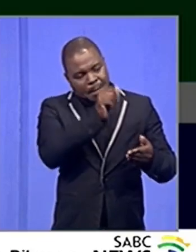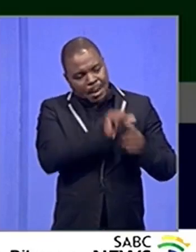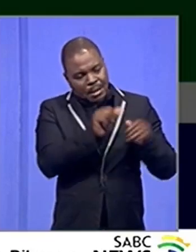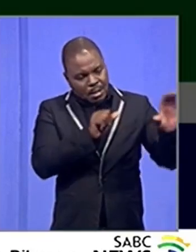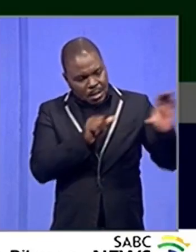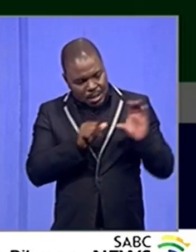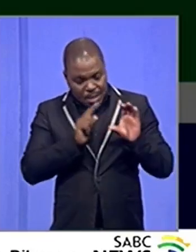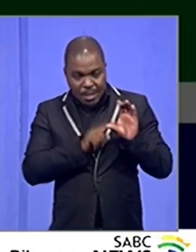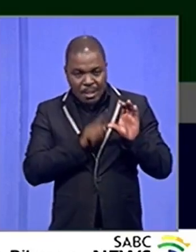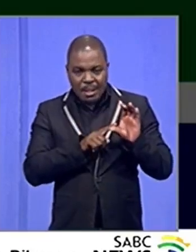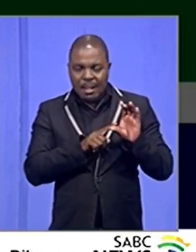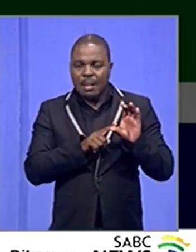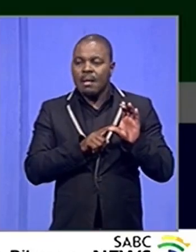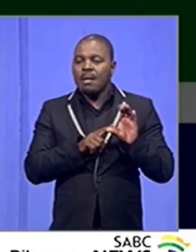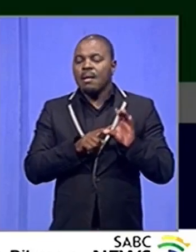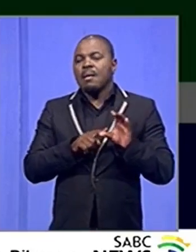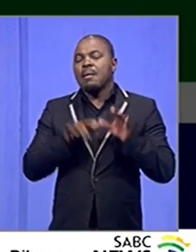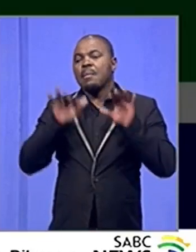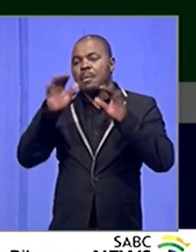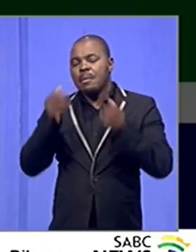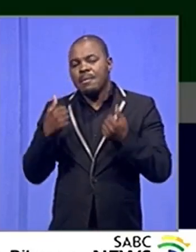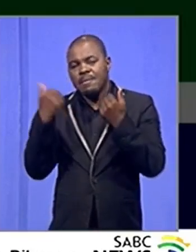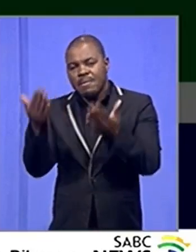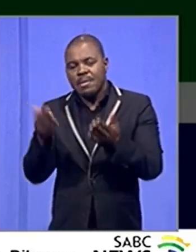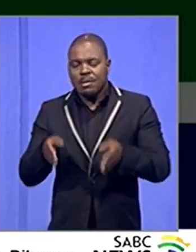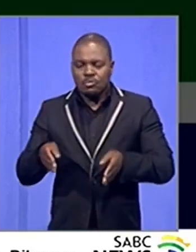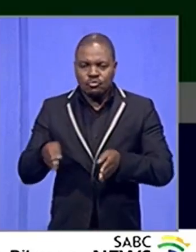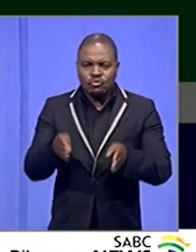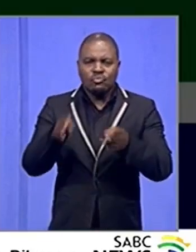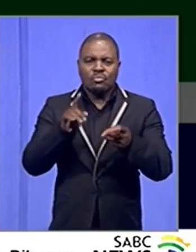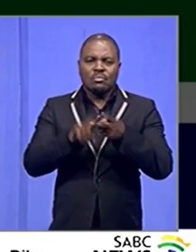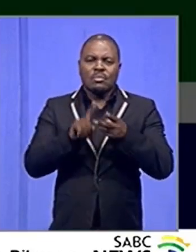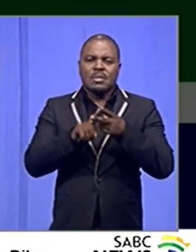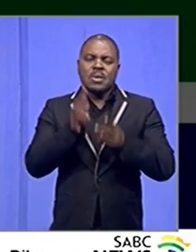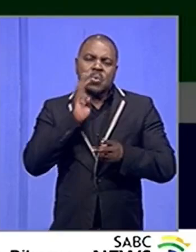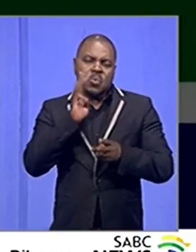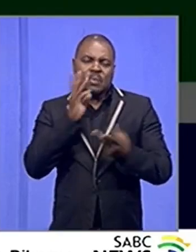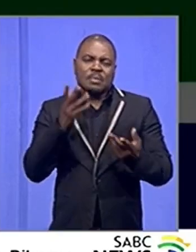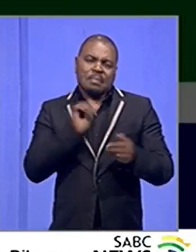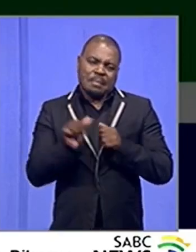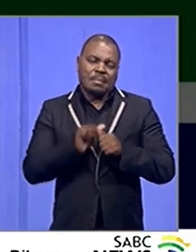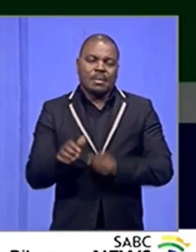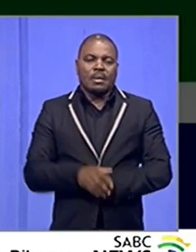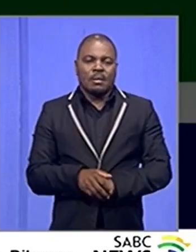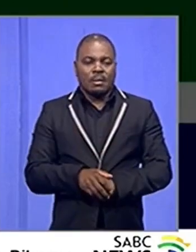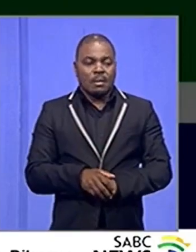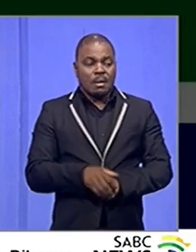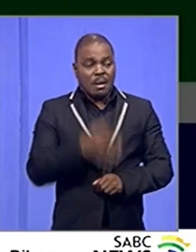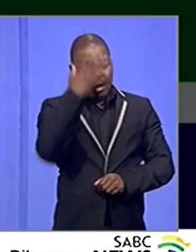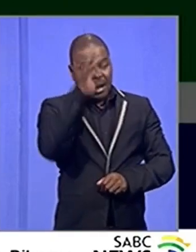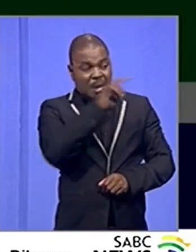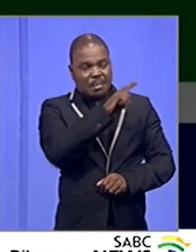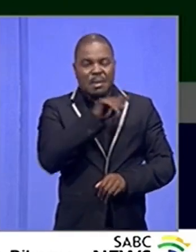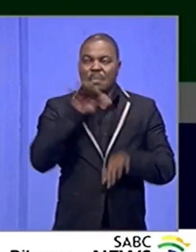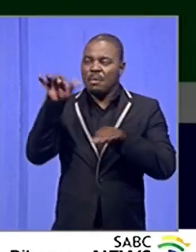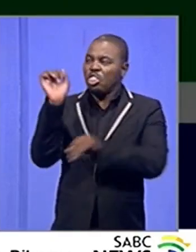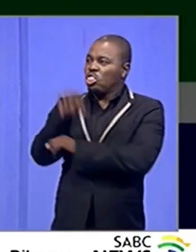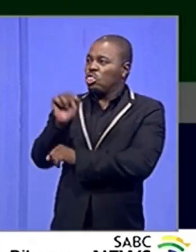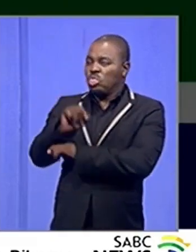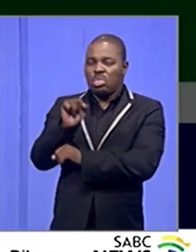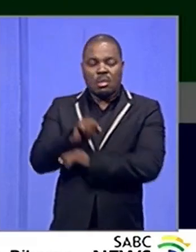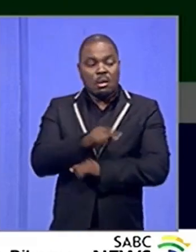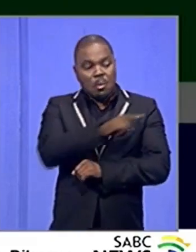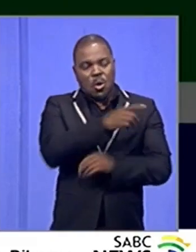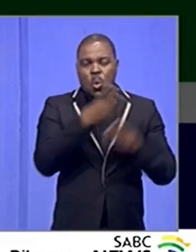a senyago wa abela ba ruri ditsela le metse pusho ya rona ga ena taba le baagi ba naga ya rona sa bone ke go itse go